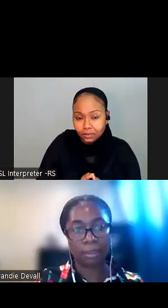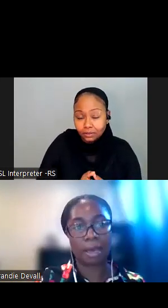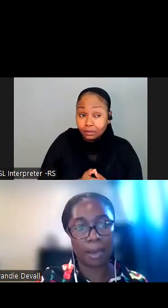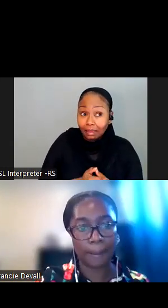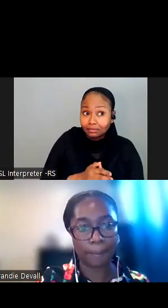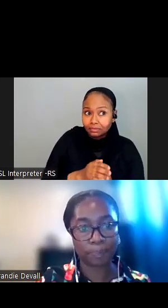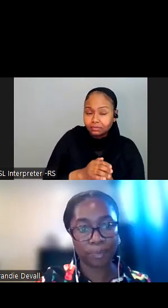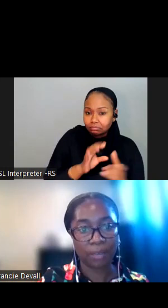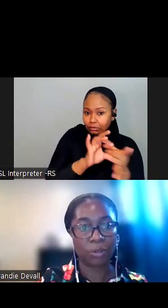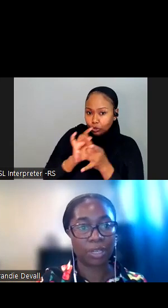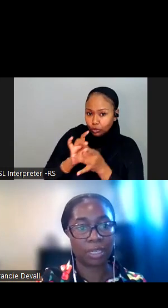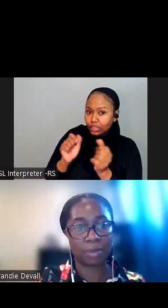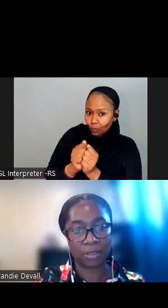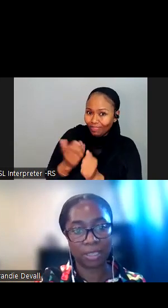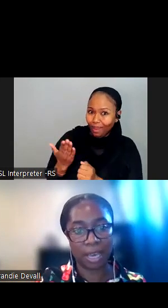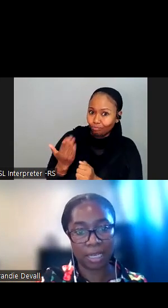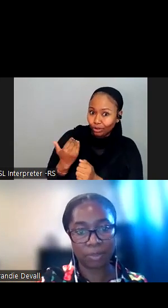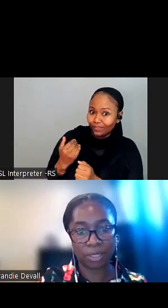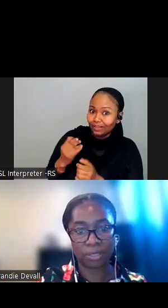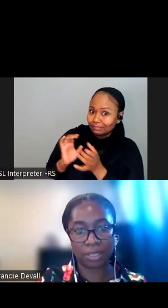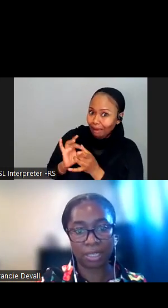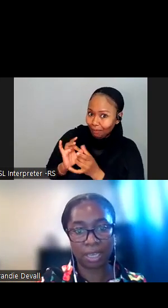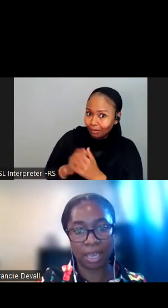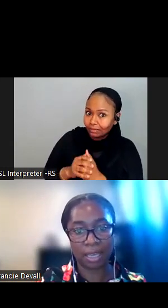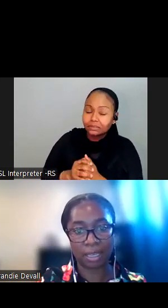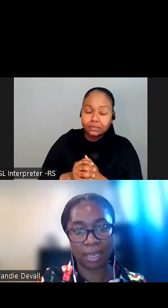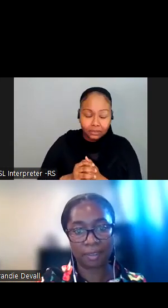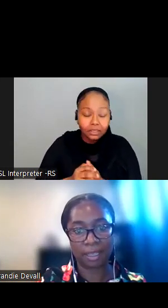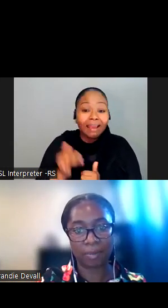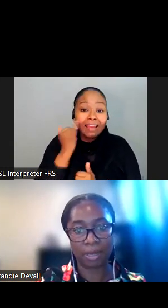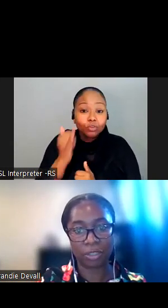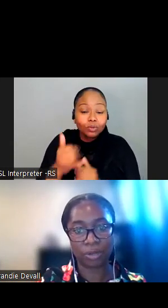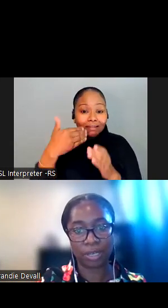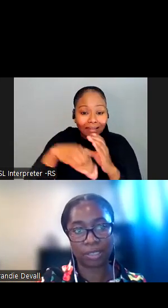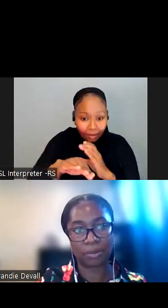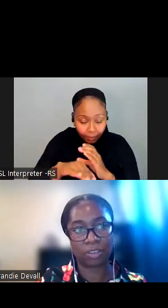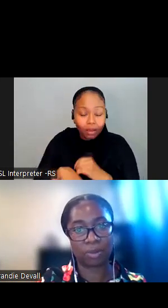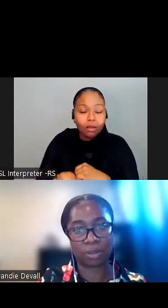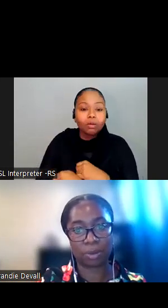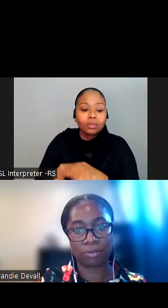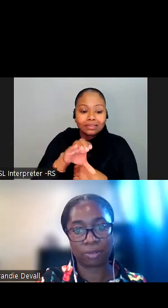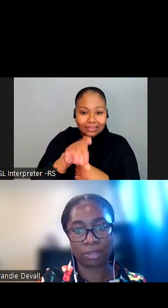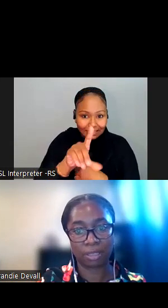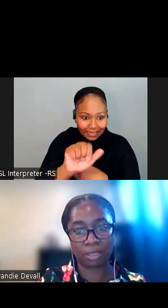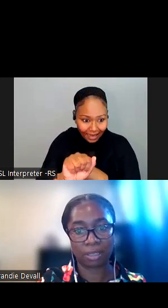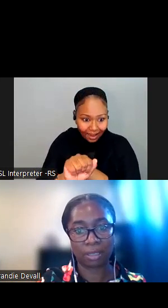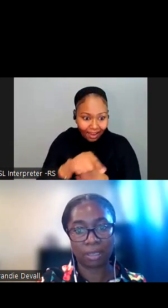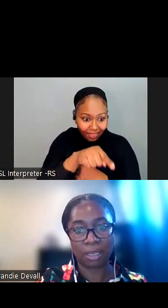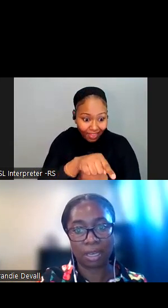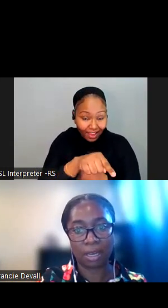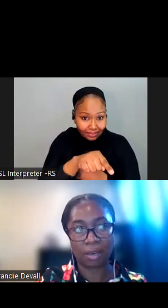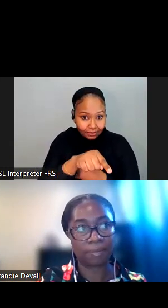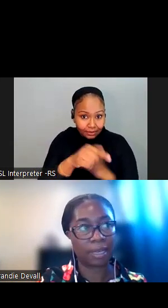made. You could email these items to CDA at the email address that we've been